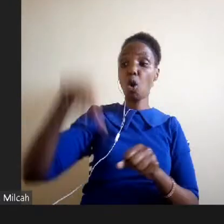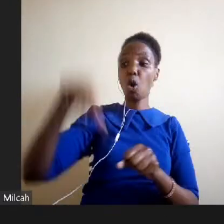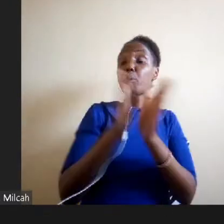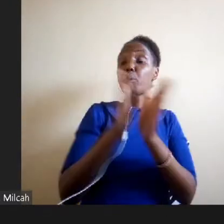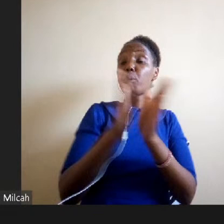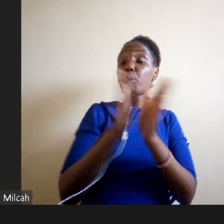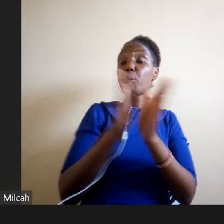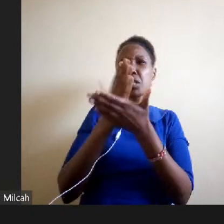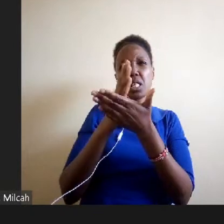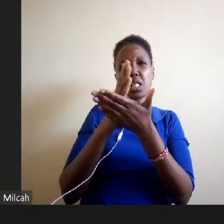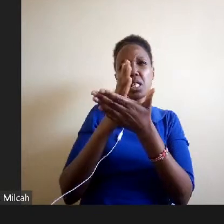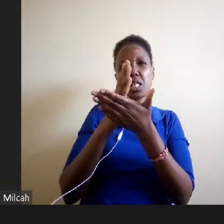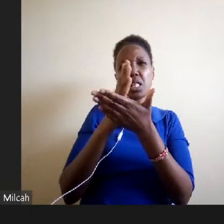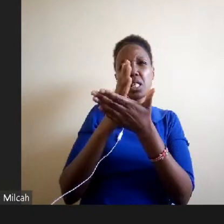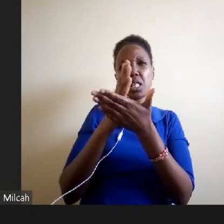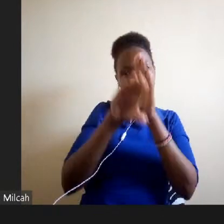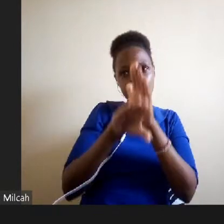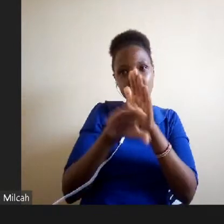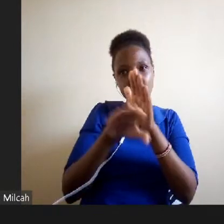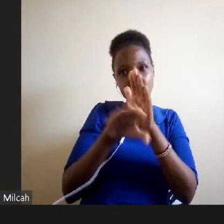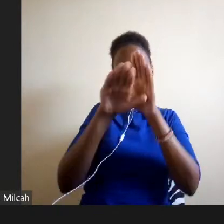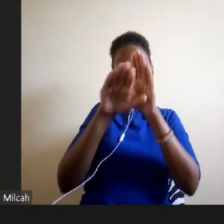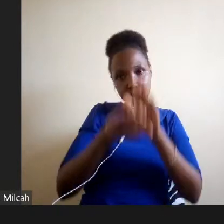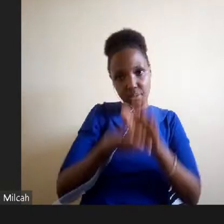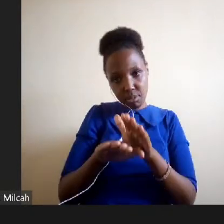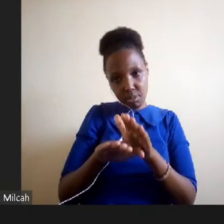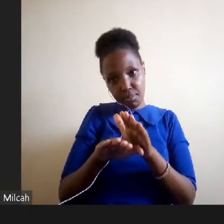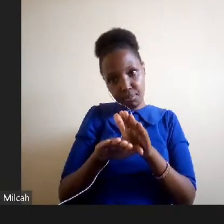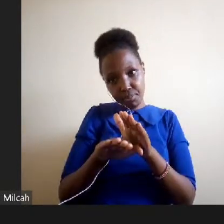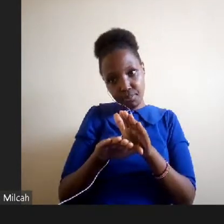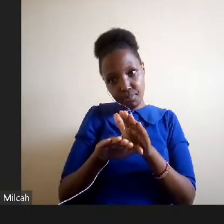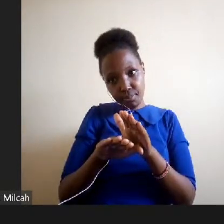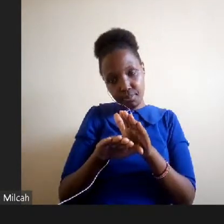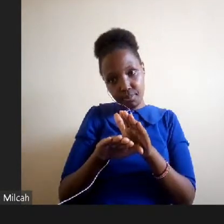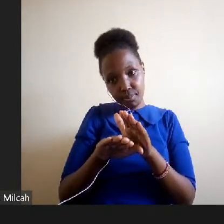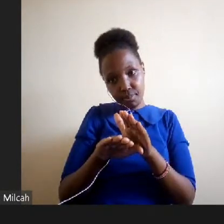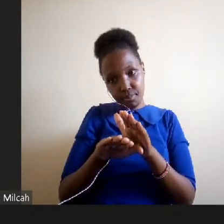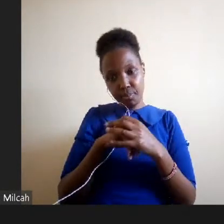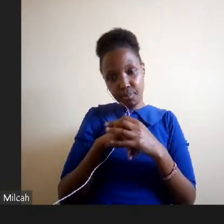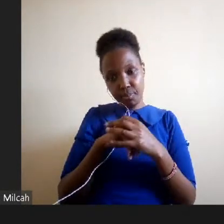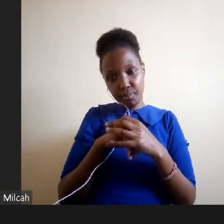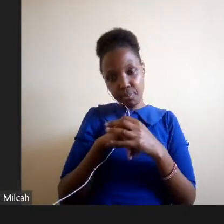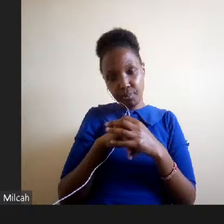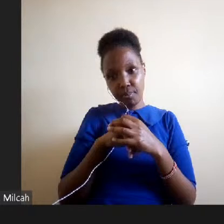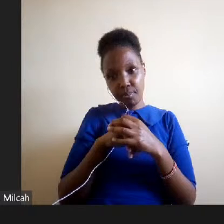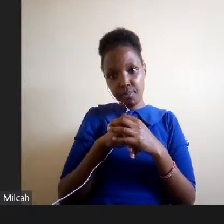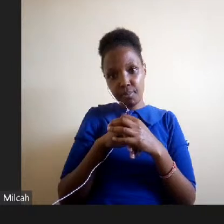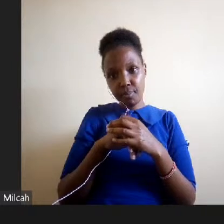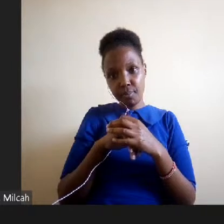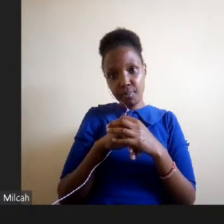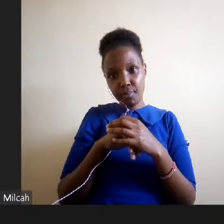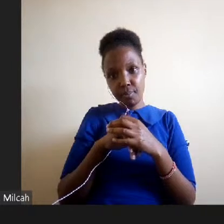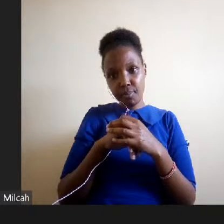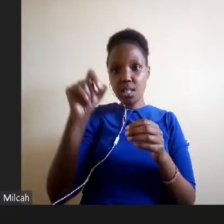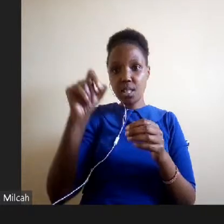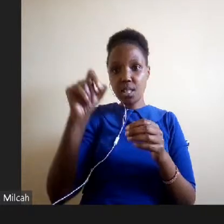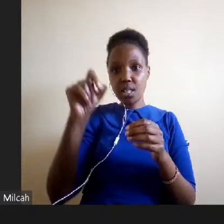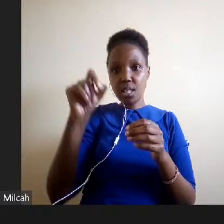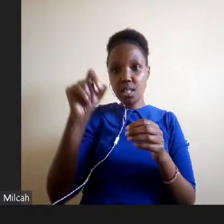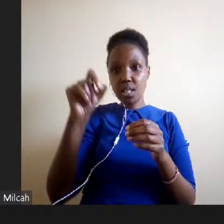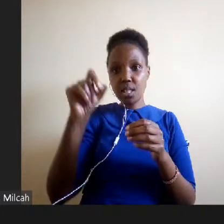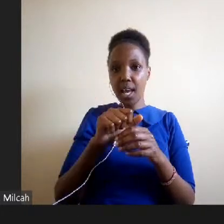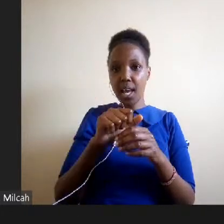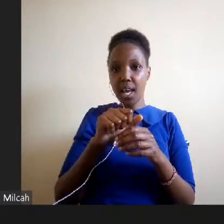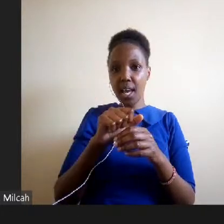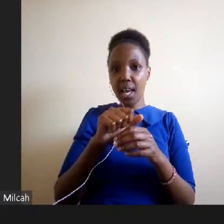less of themselves on their different social media platforms, and then take actions and go incognito.